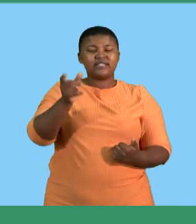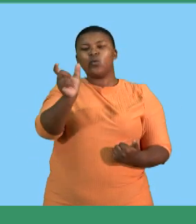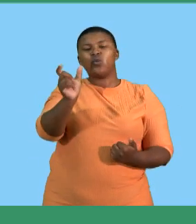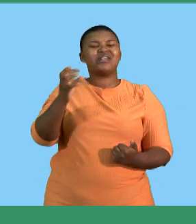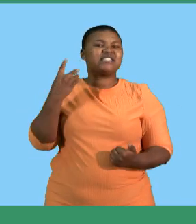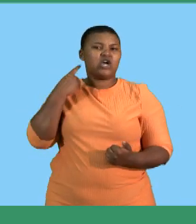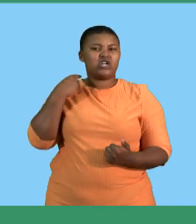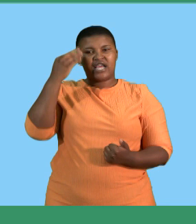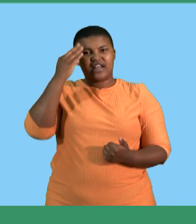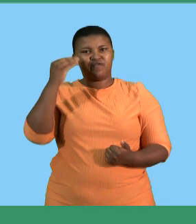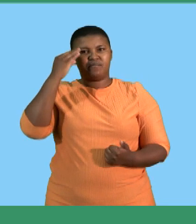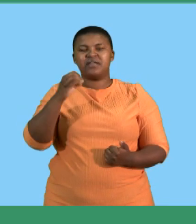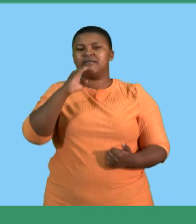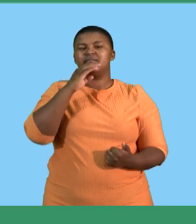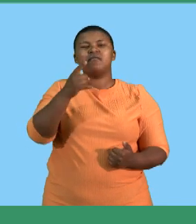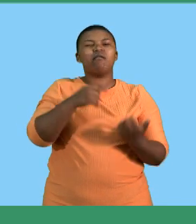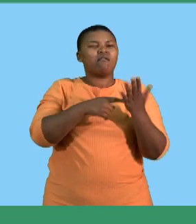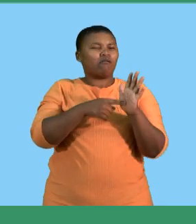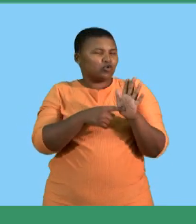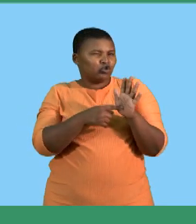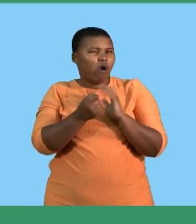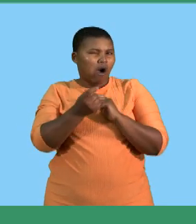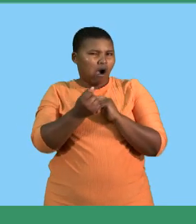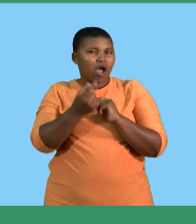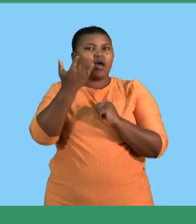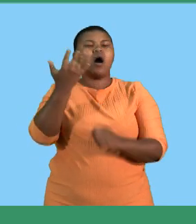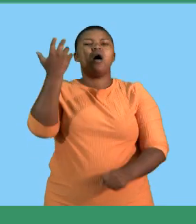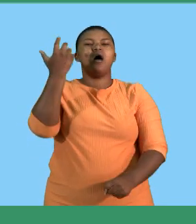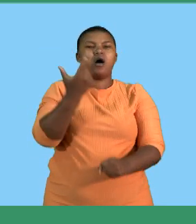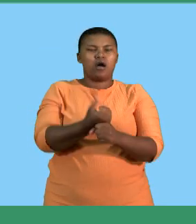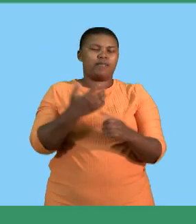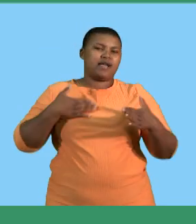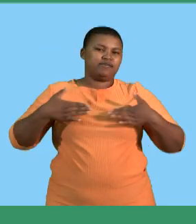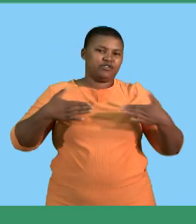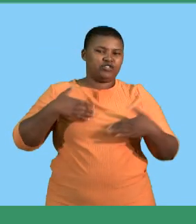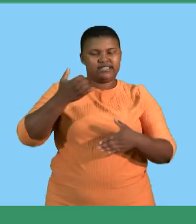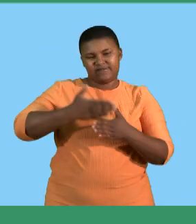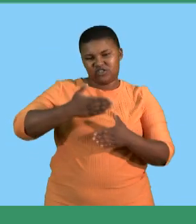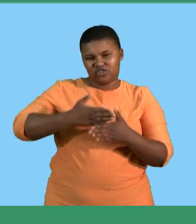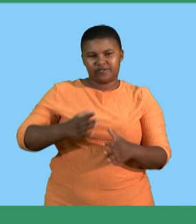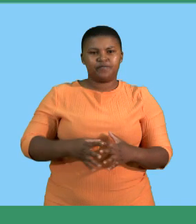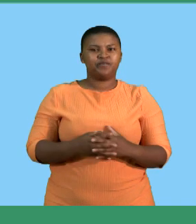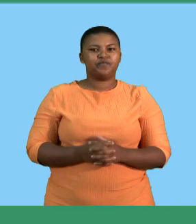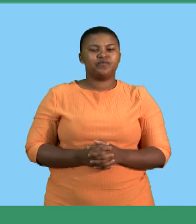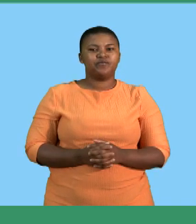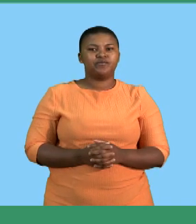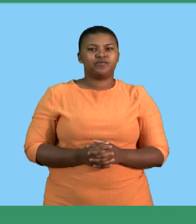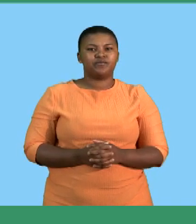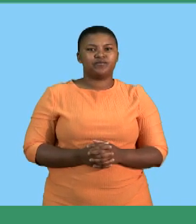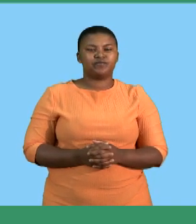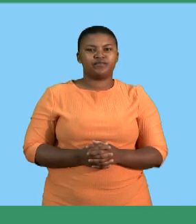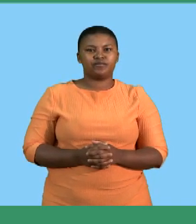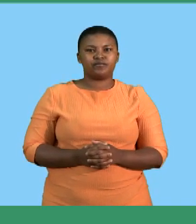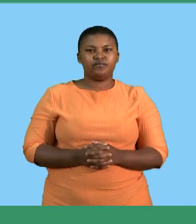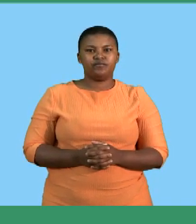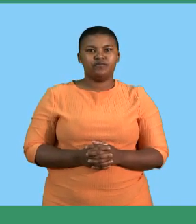words data and information, it's quite a clue that they're referring to the administrative function. So our answer then here